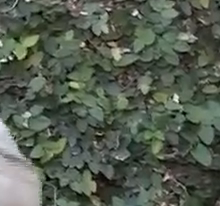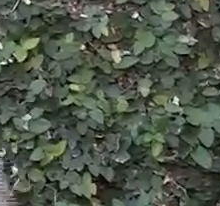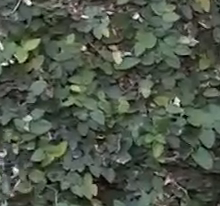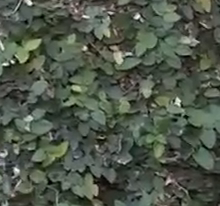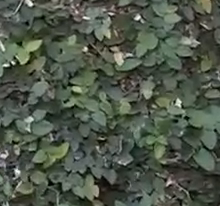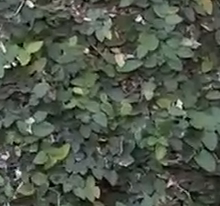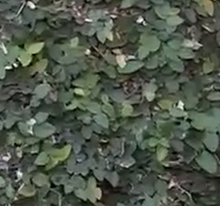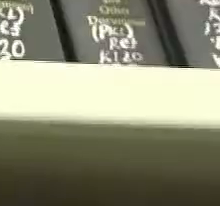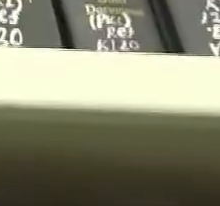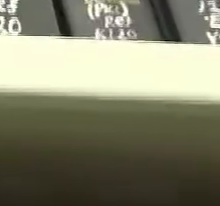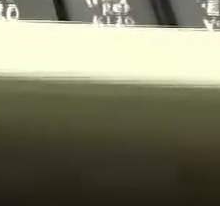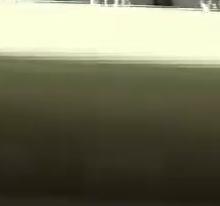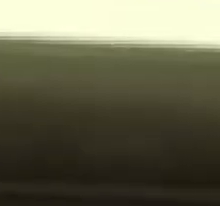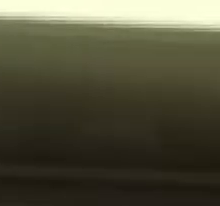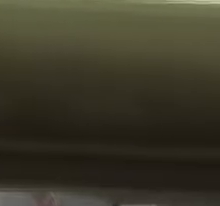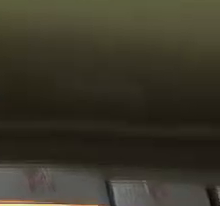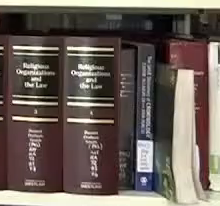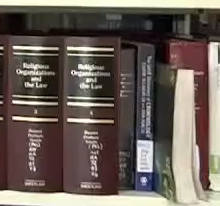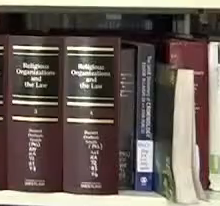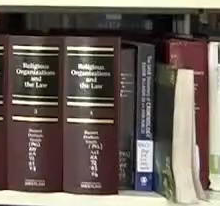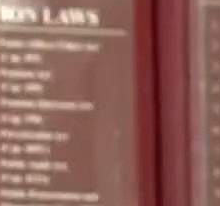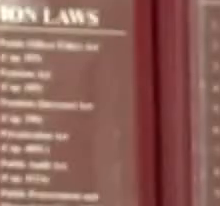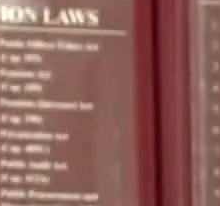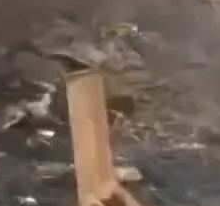Access to knowledge,